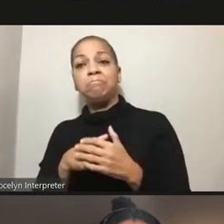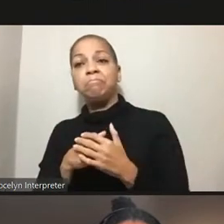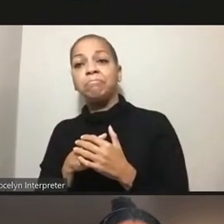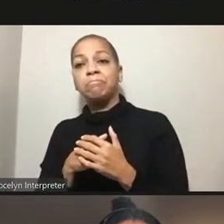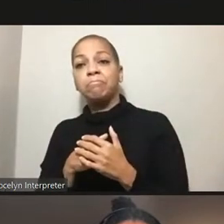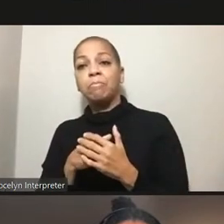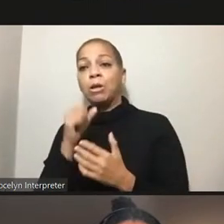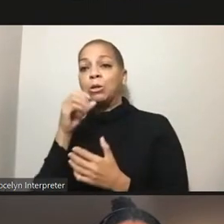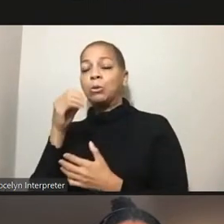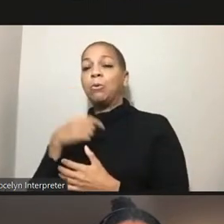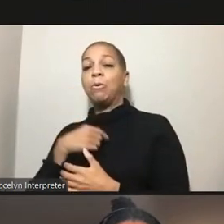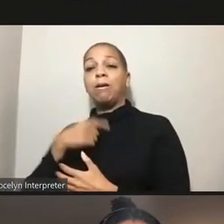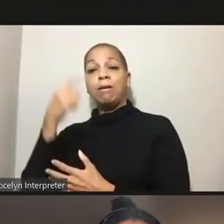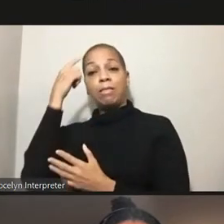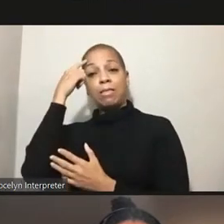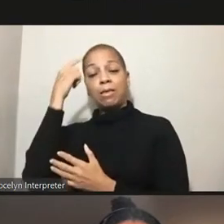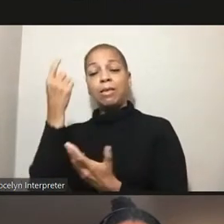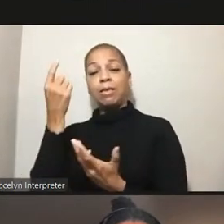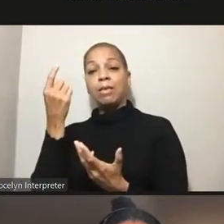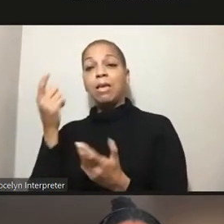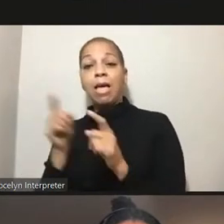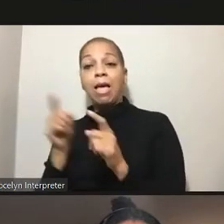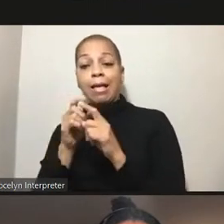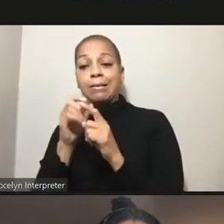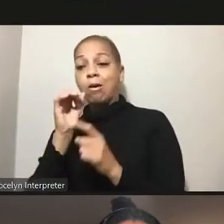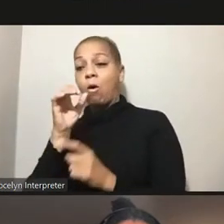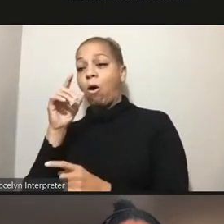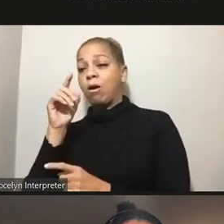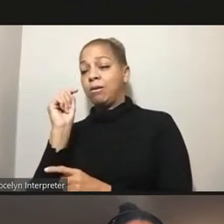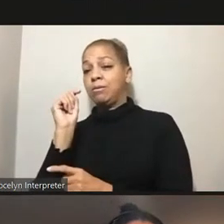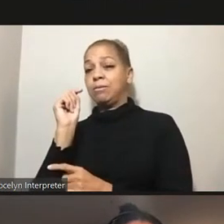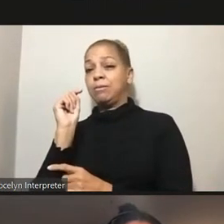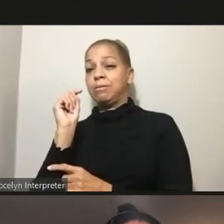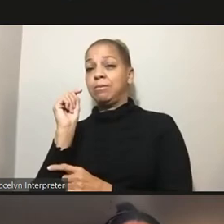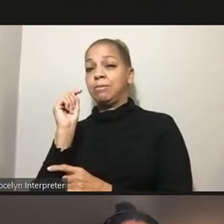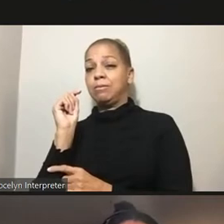And so I think that, you know, as an artist,